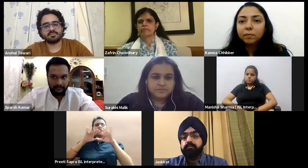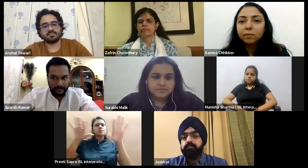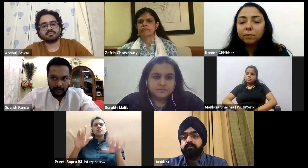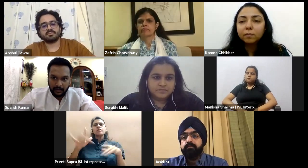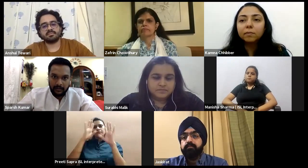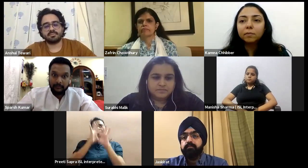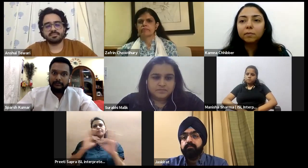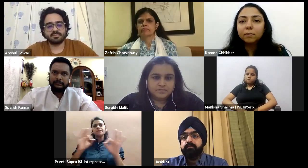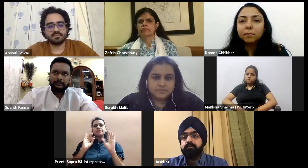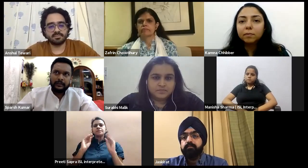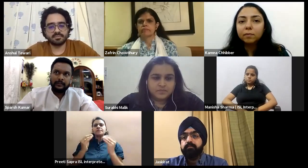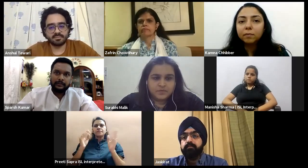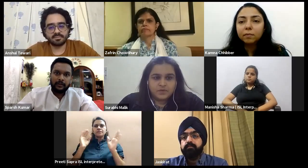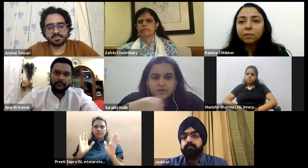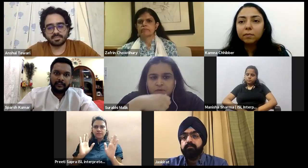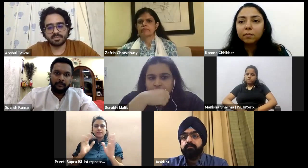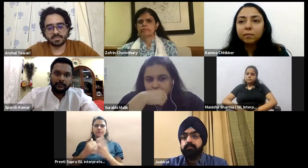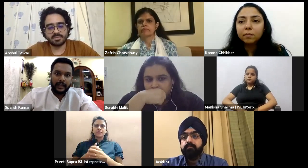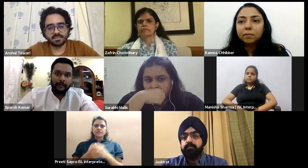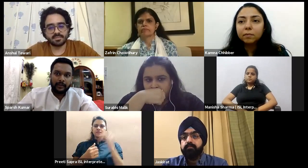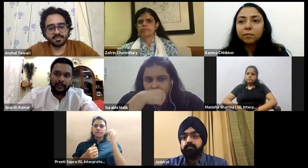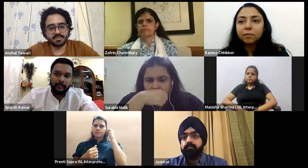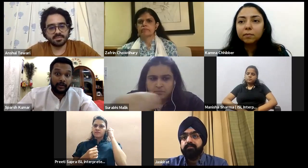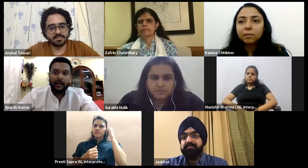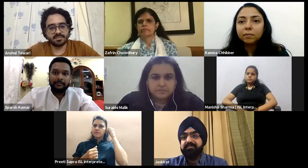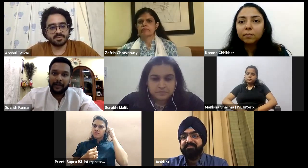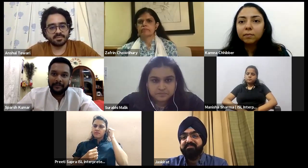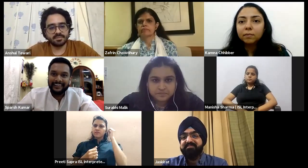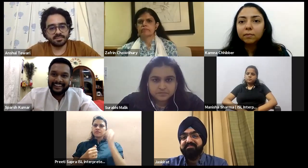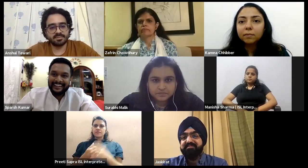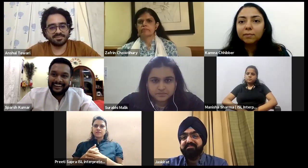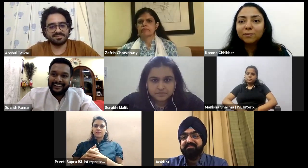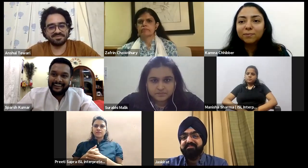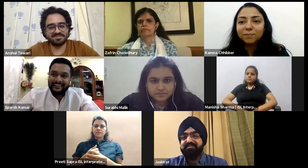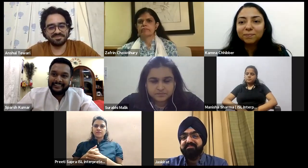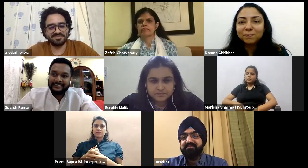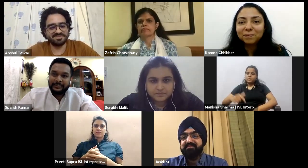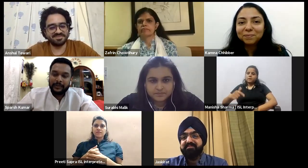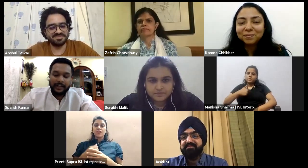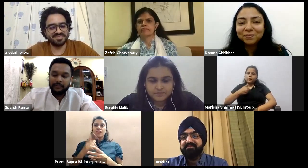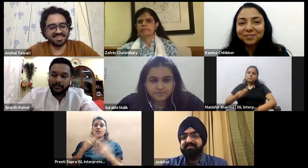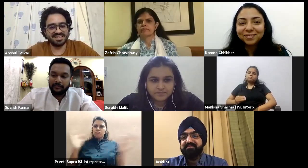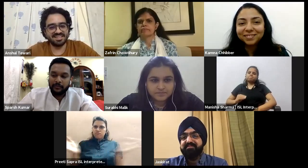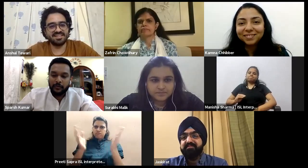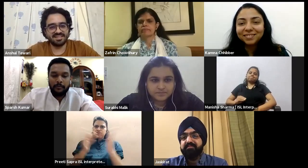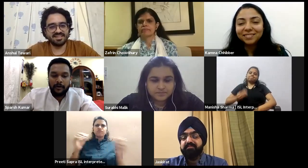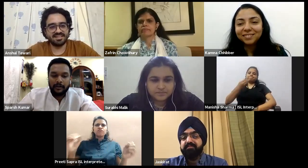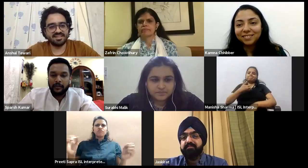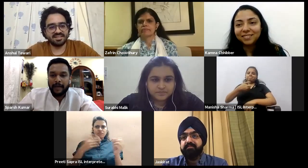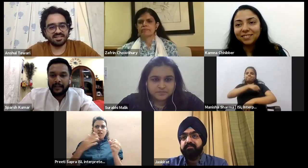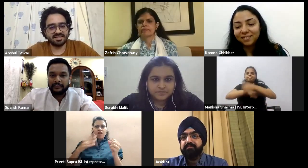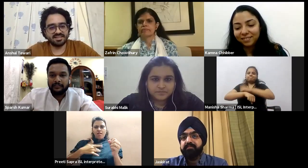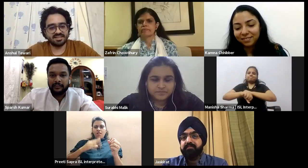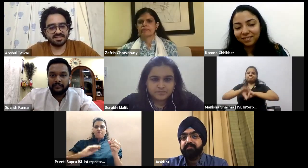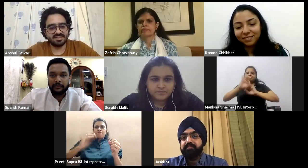expert in that field. Well, there was a lot of self-boasting happening right there. But yeah, I mean, so yeah, if you know about, if